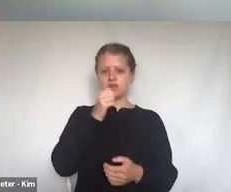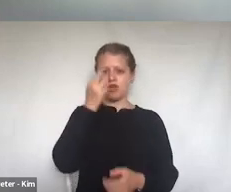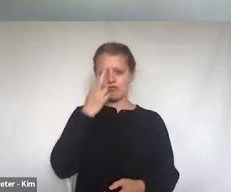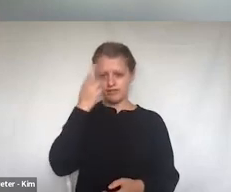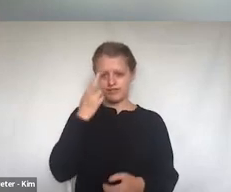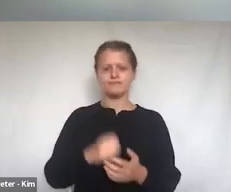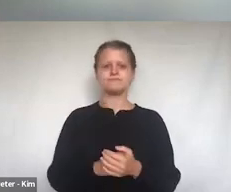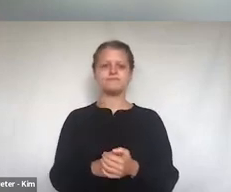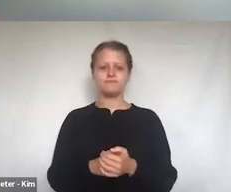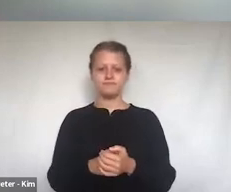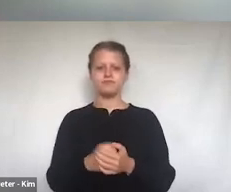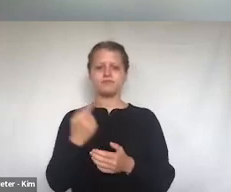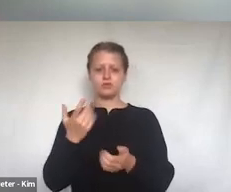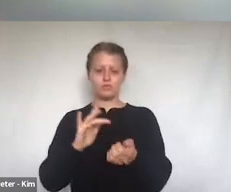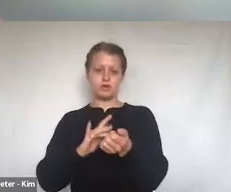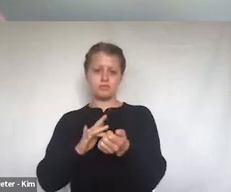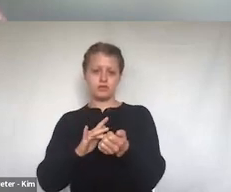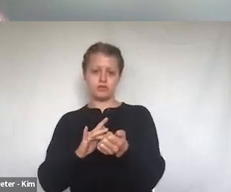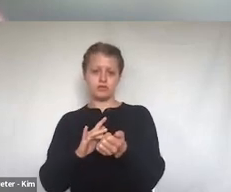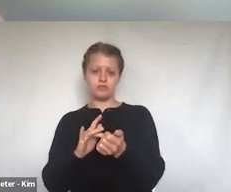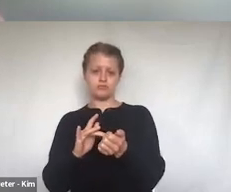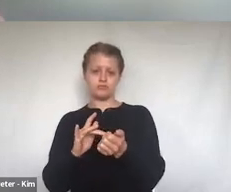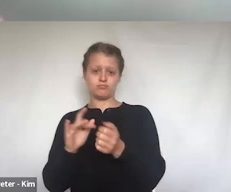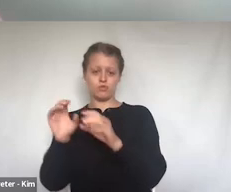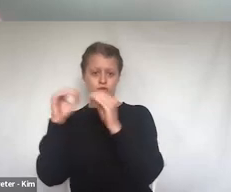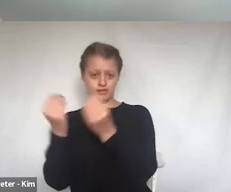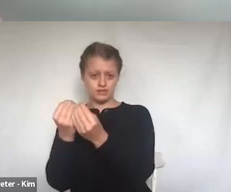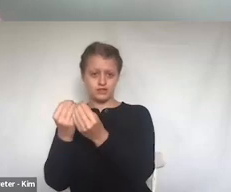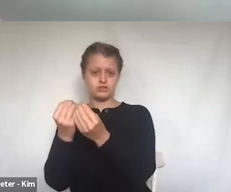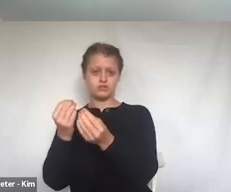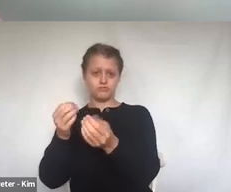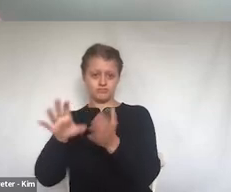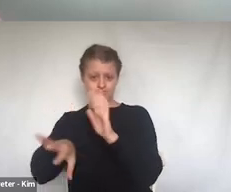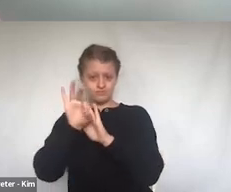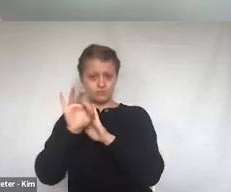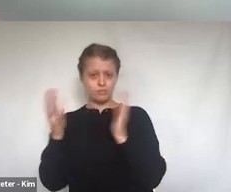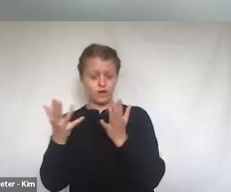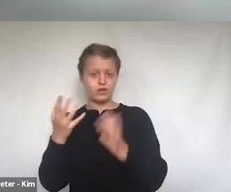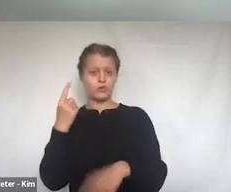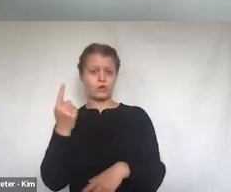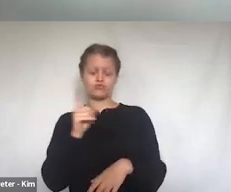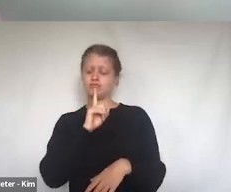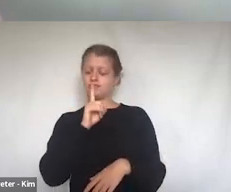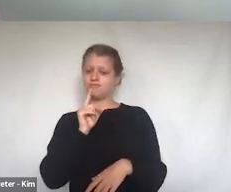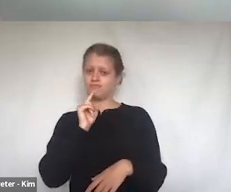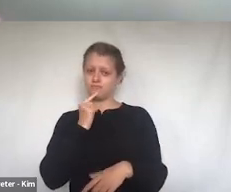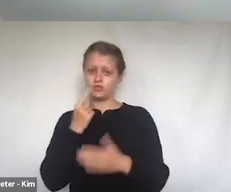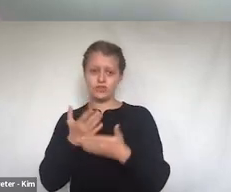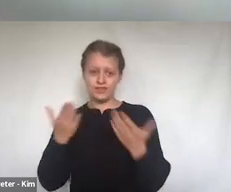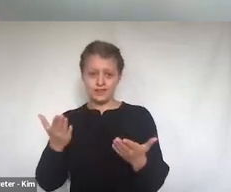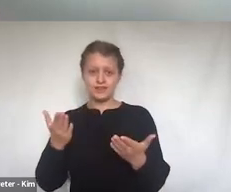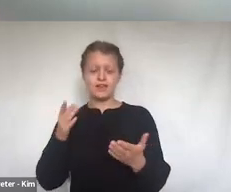for Disease Control following the heat dome in 2021 was that one of the major risk factors for death, a very high risk group, was people living